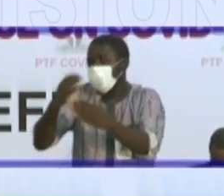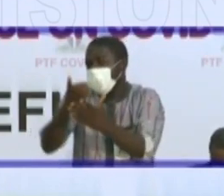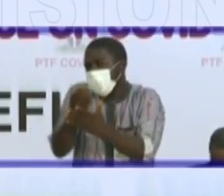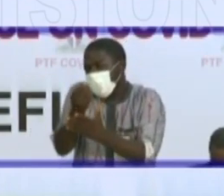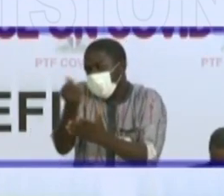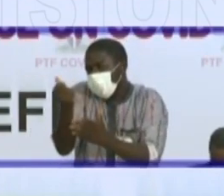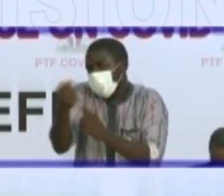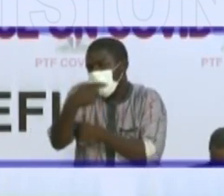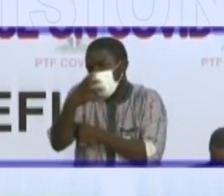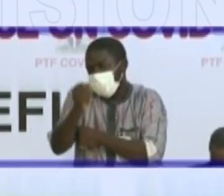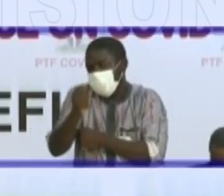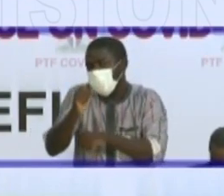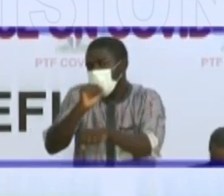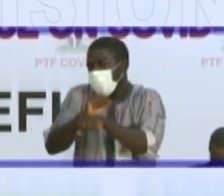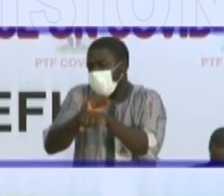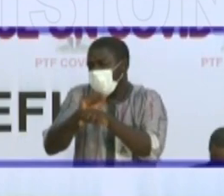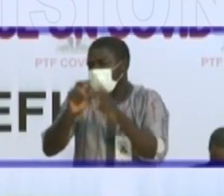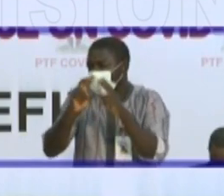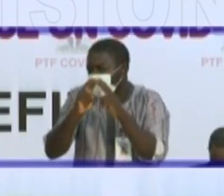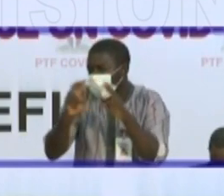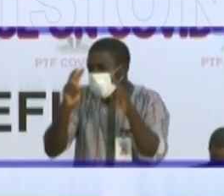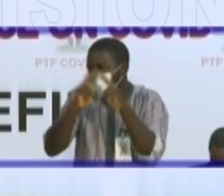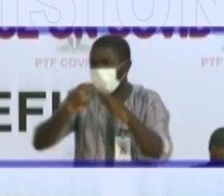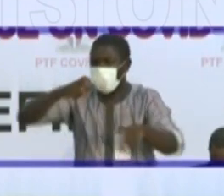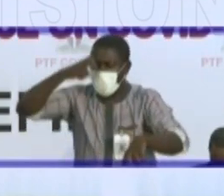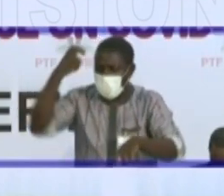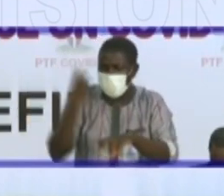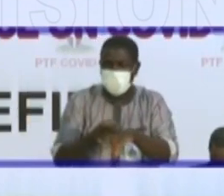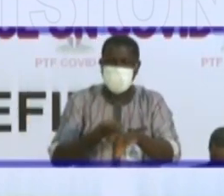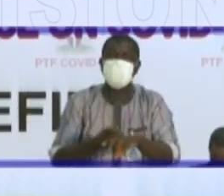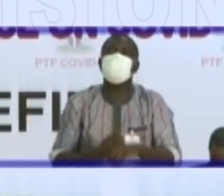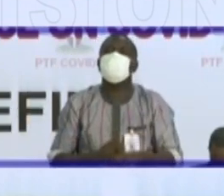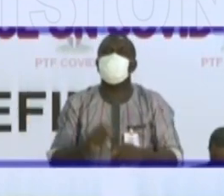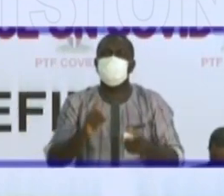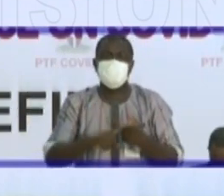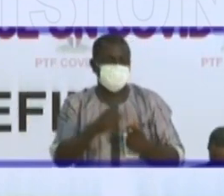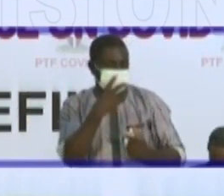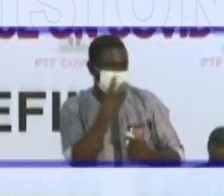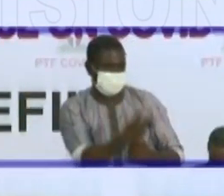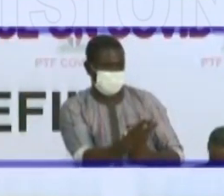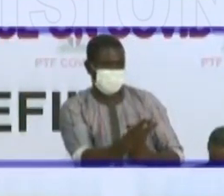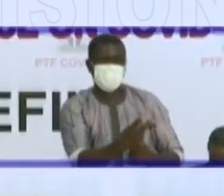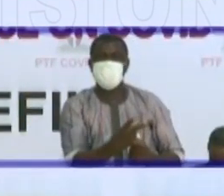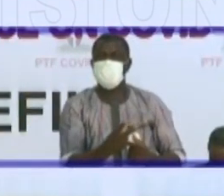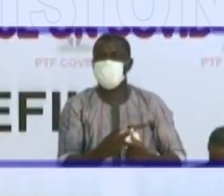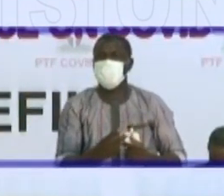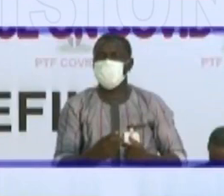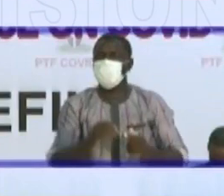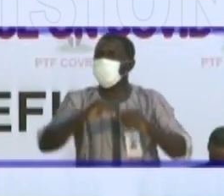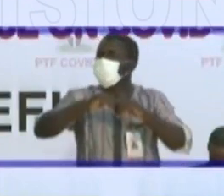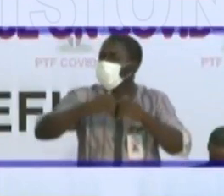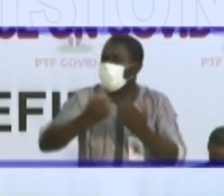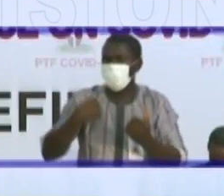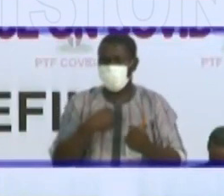days, working very, very hard to see how